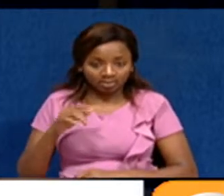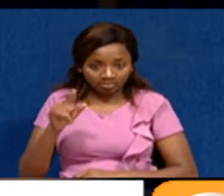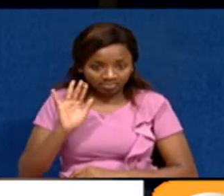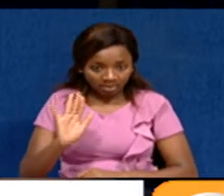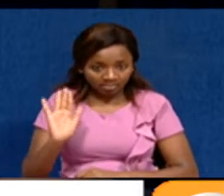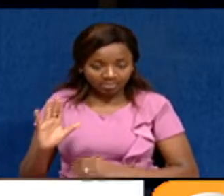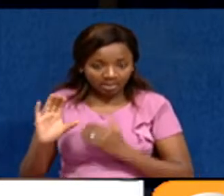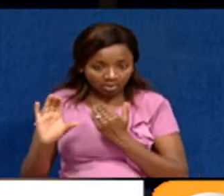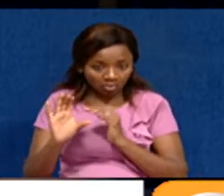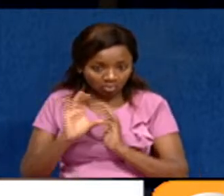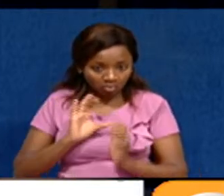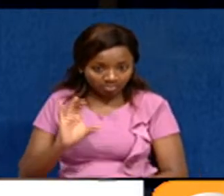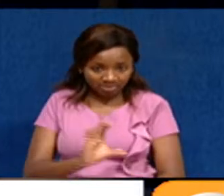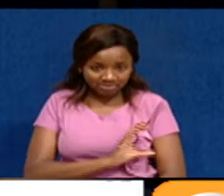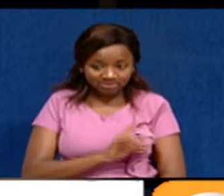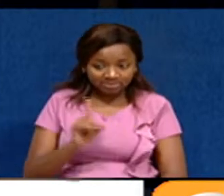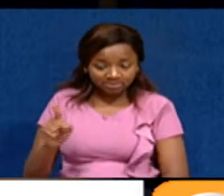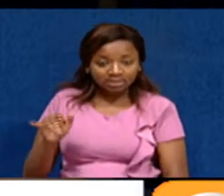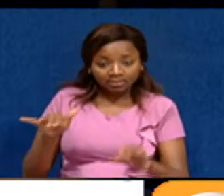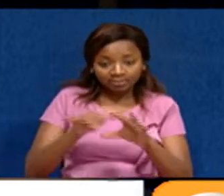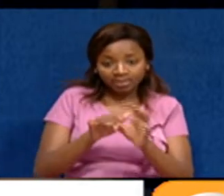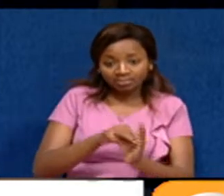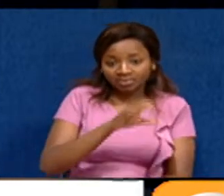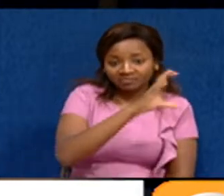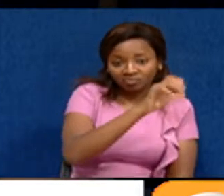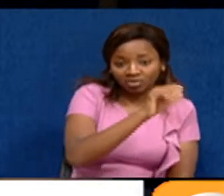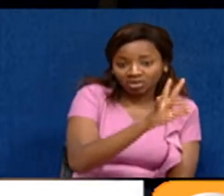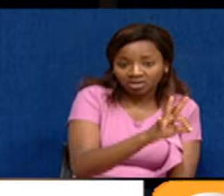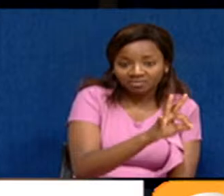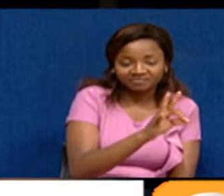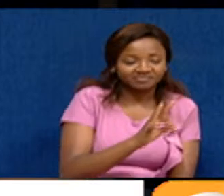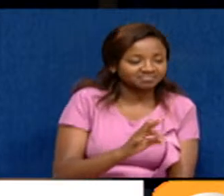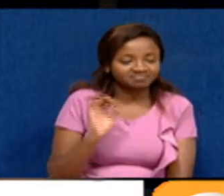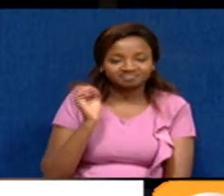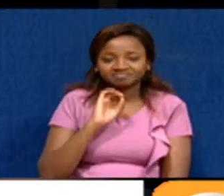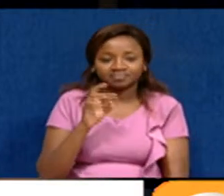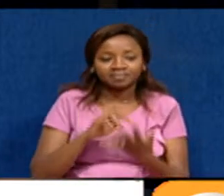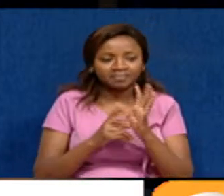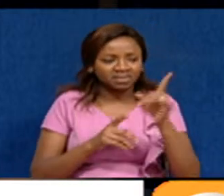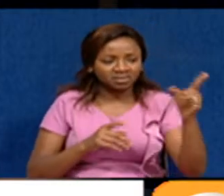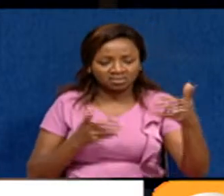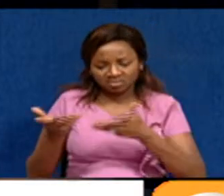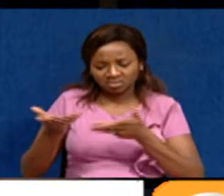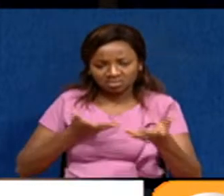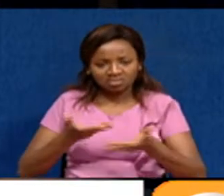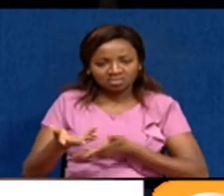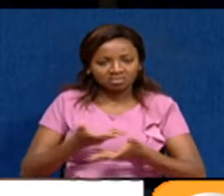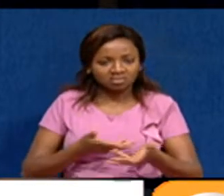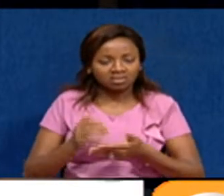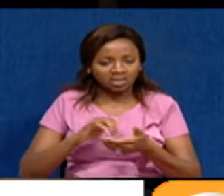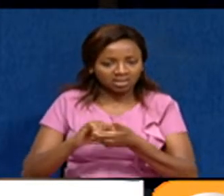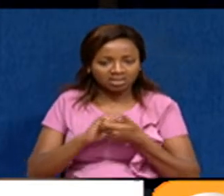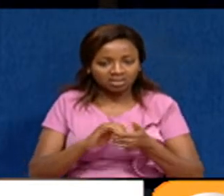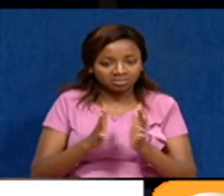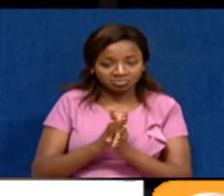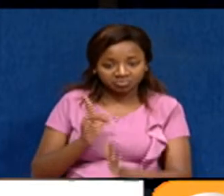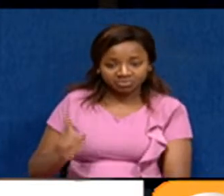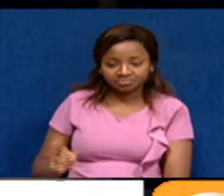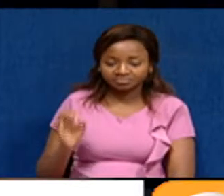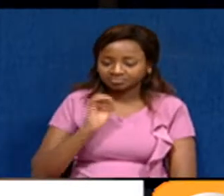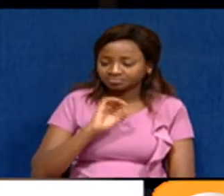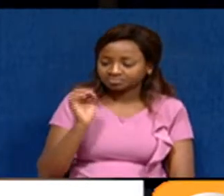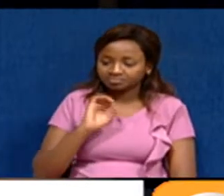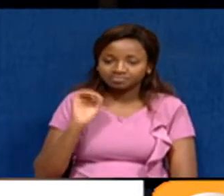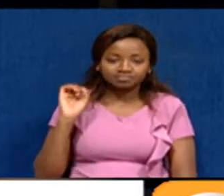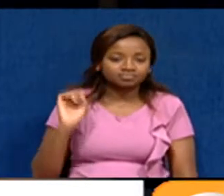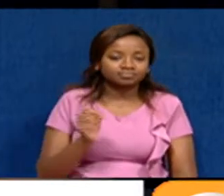CAF, and there is no way, therefore, that CAF was going to engage with the caretaker committee. It has never engaged with the caretaker